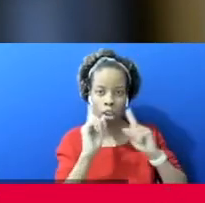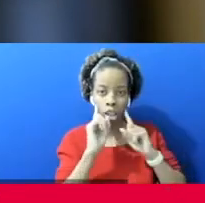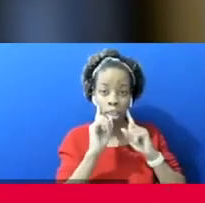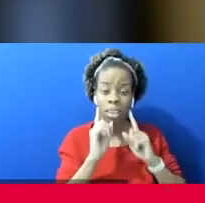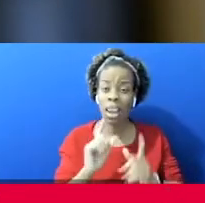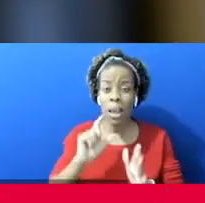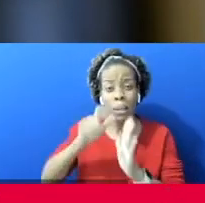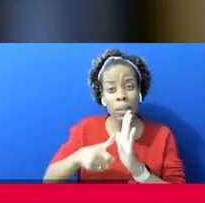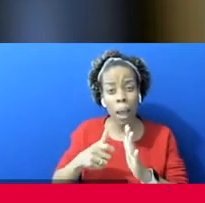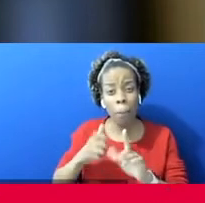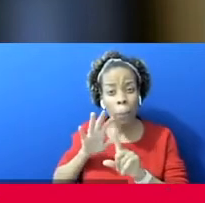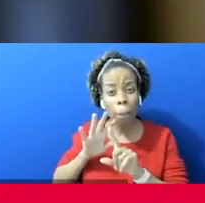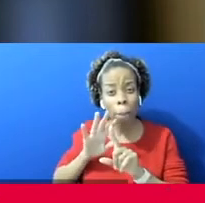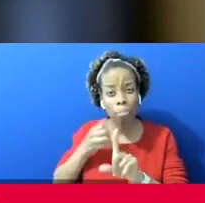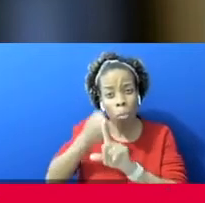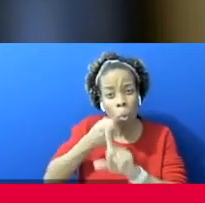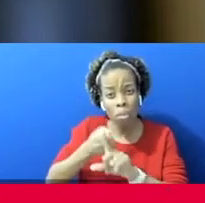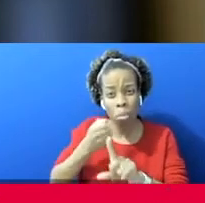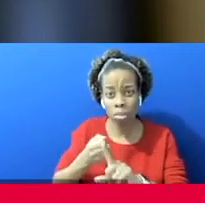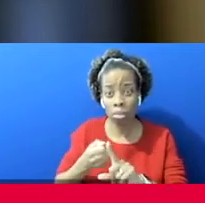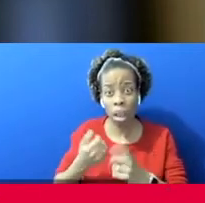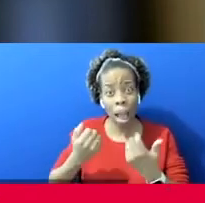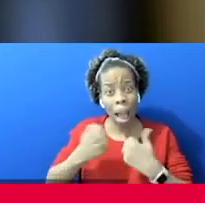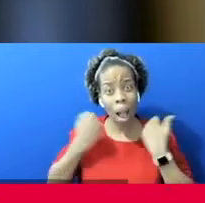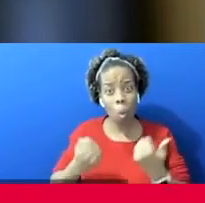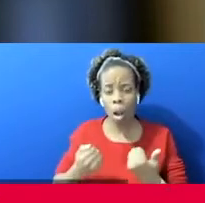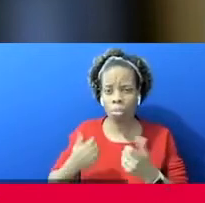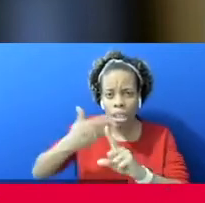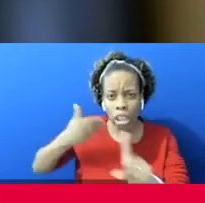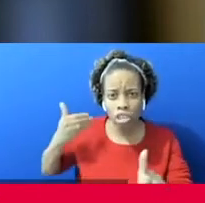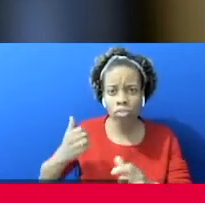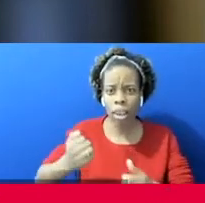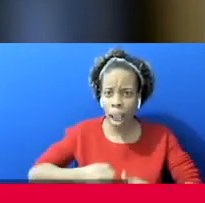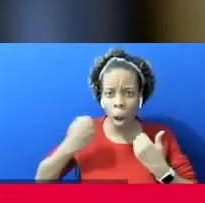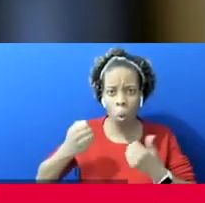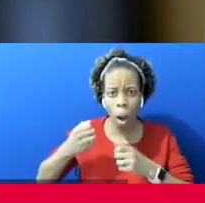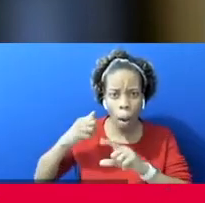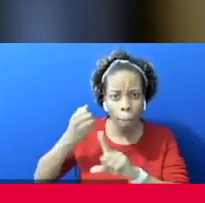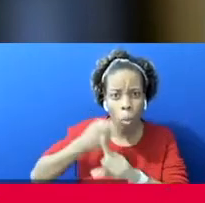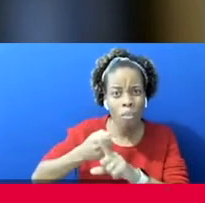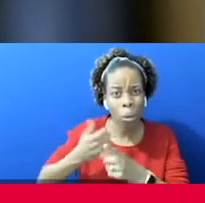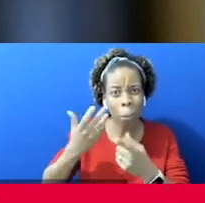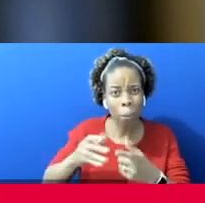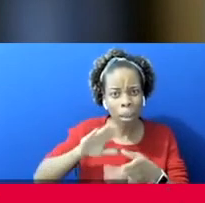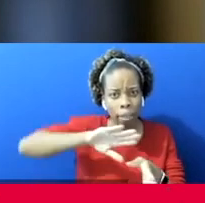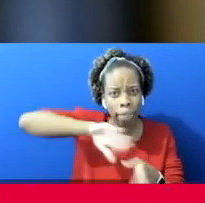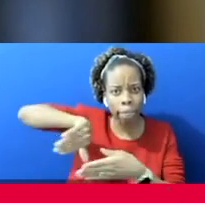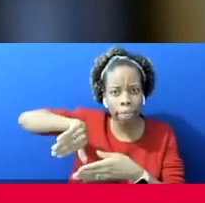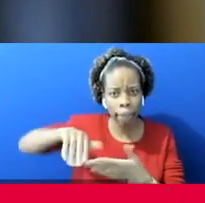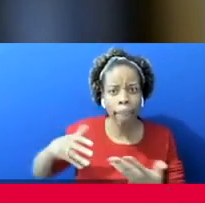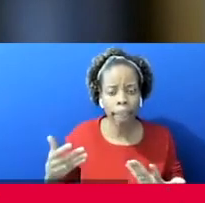racism and a lot of denialism about our history. And then work collectively on actions so